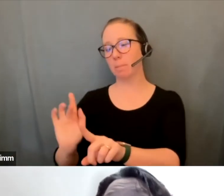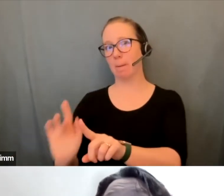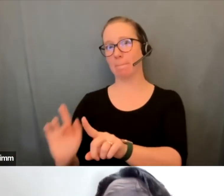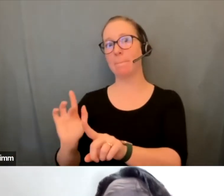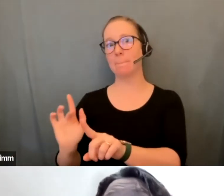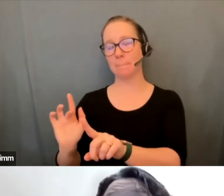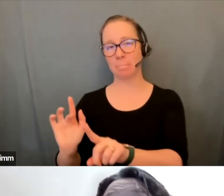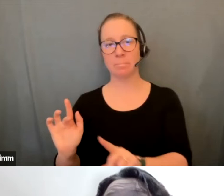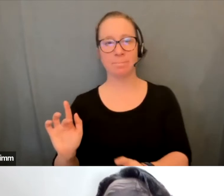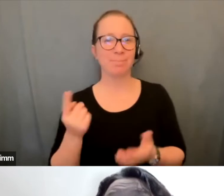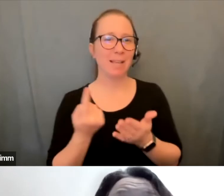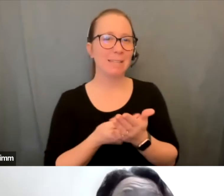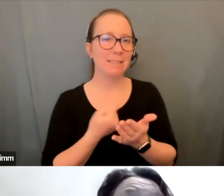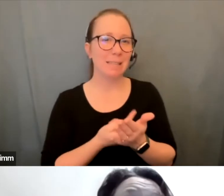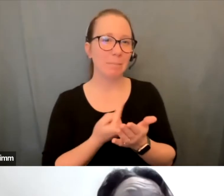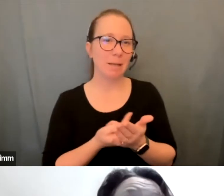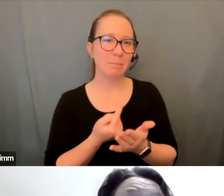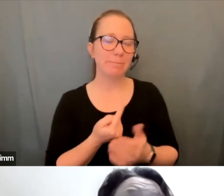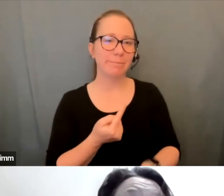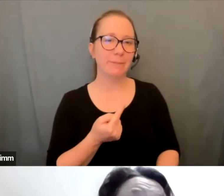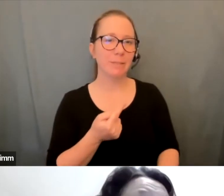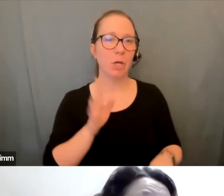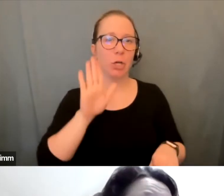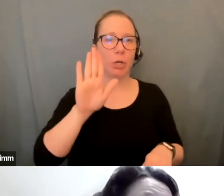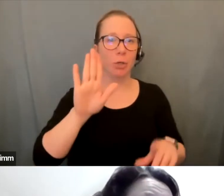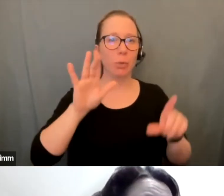Or sometimes you can jiggle your mouse over your little thumbnail screen.